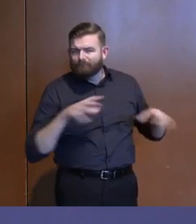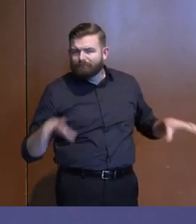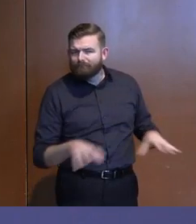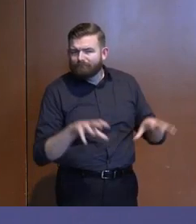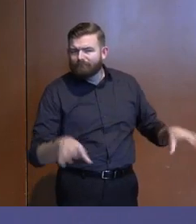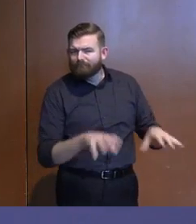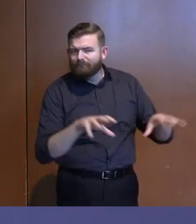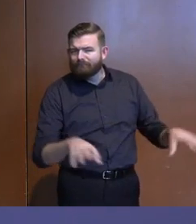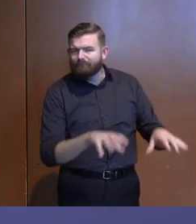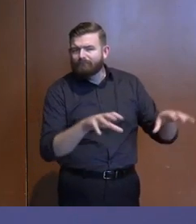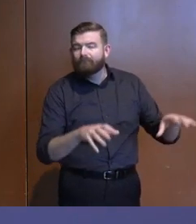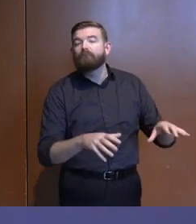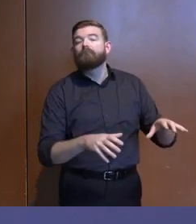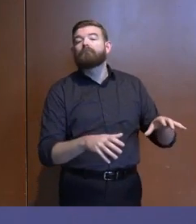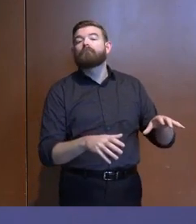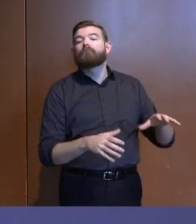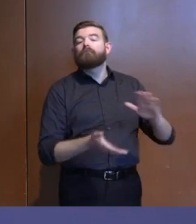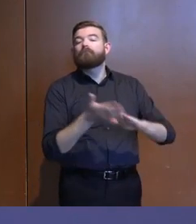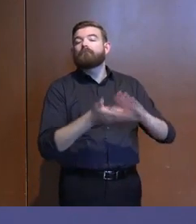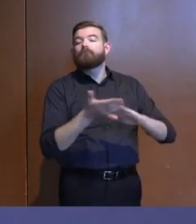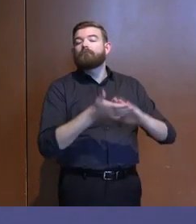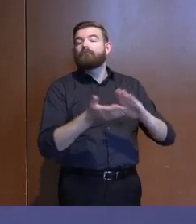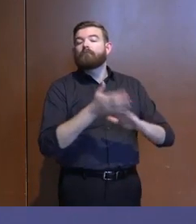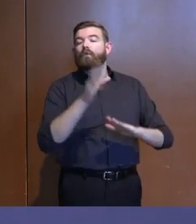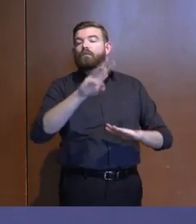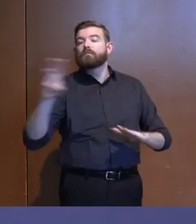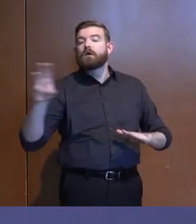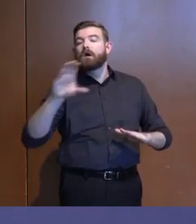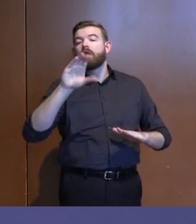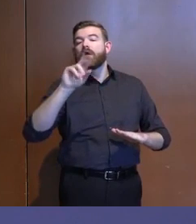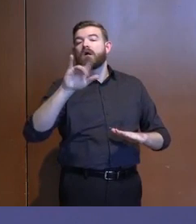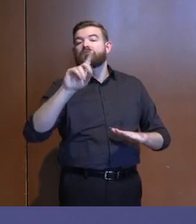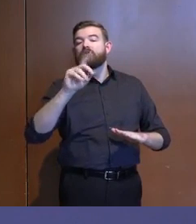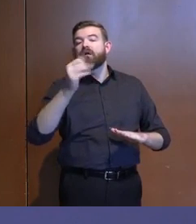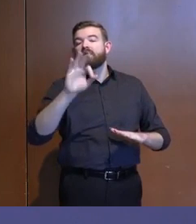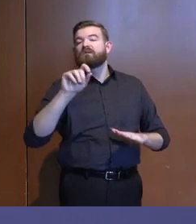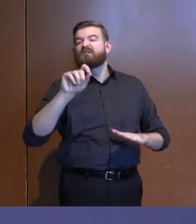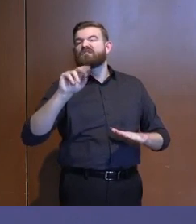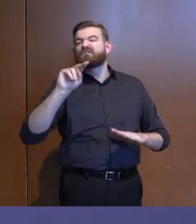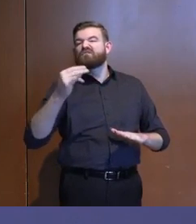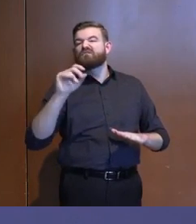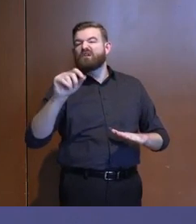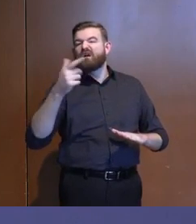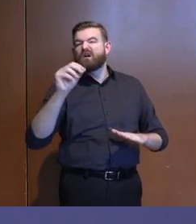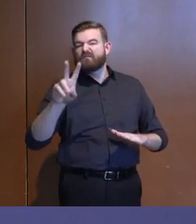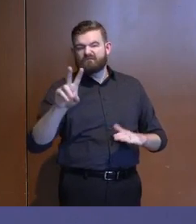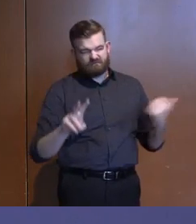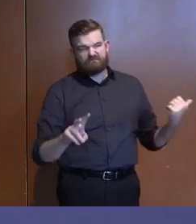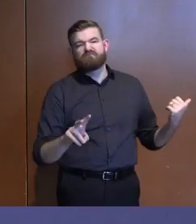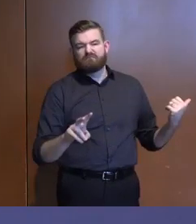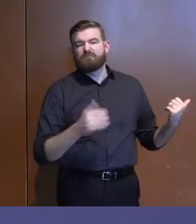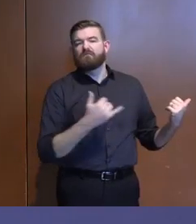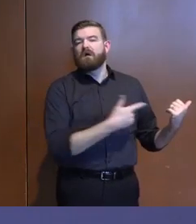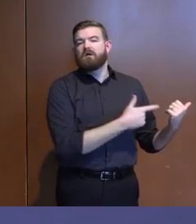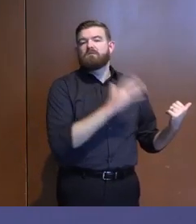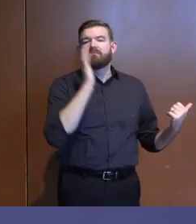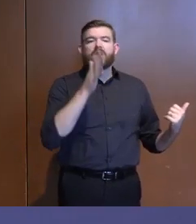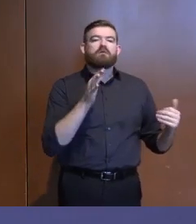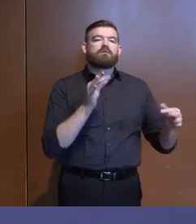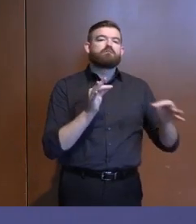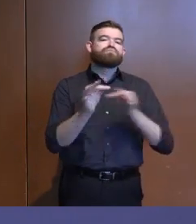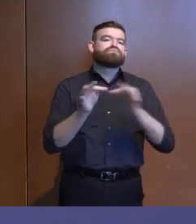COVID-19.nj.gov portal going and growing. And I asked her to join us today to give us some more color on all that goes into making that